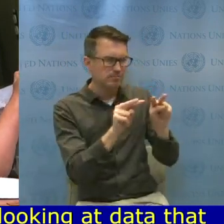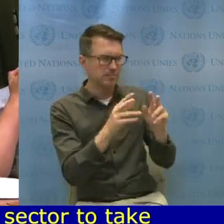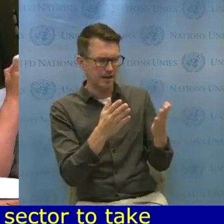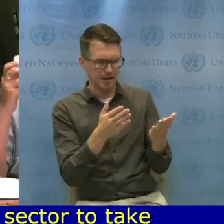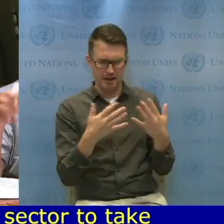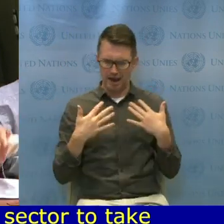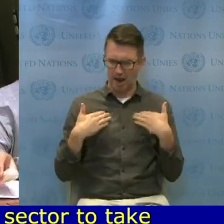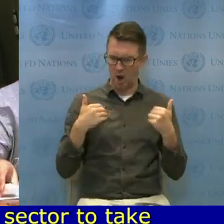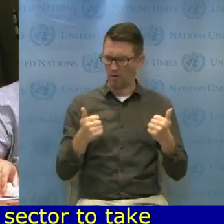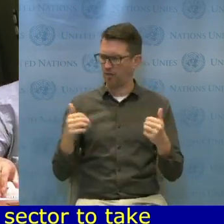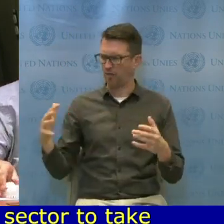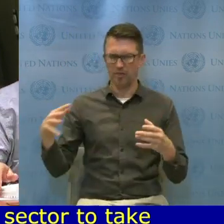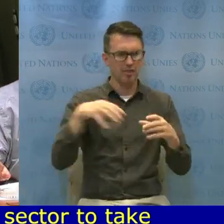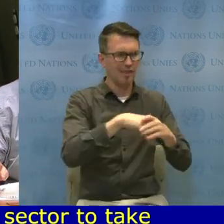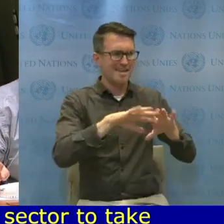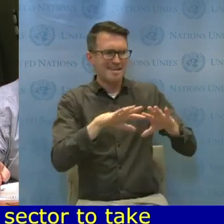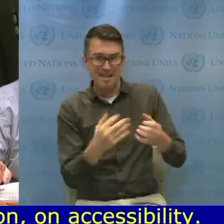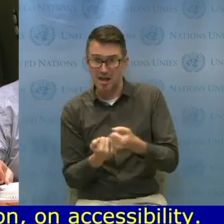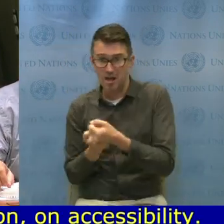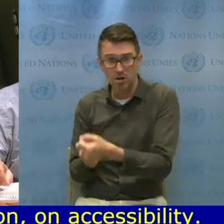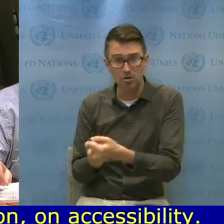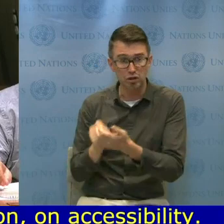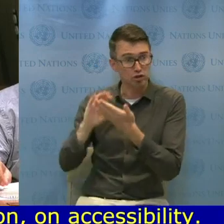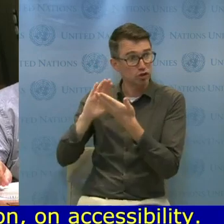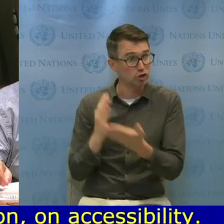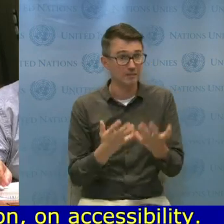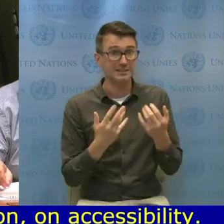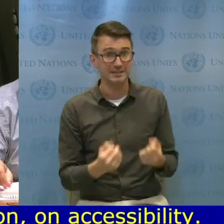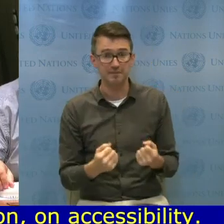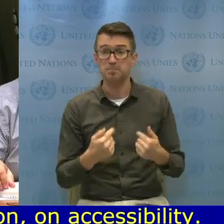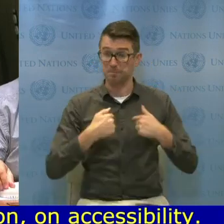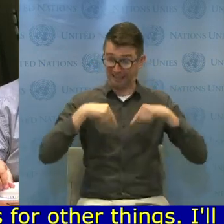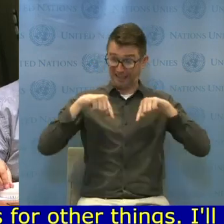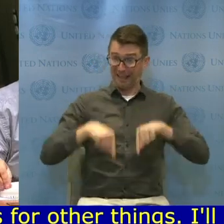to talk. Thank you very much. There were some